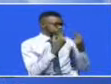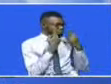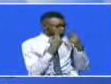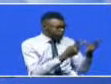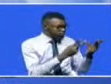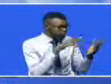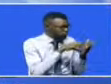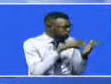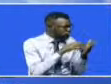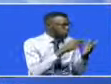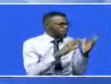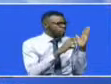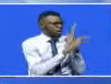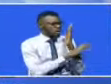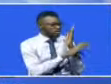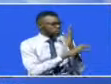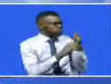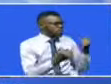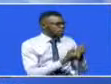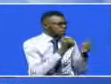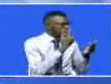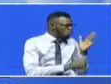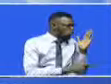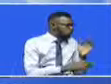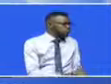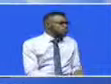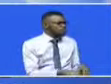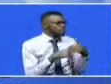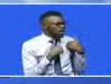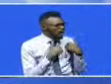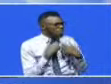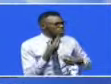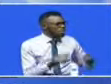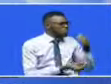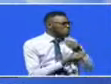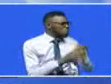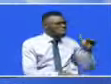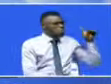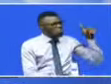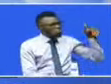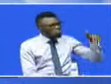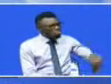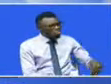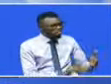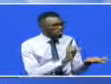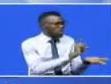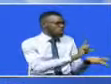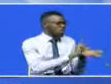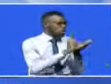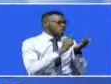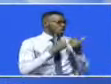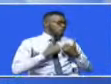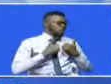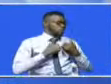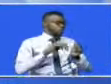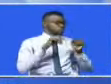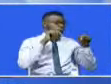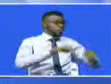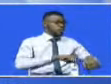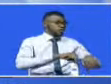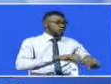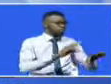what's happening in our country. There's huge debt. You've seen the economy slam. Now, this evening, the president has